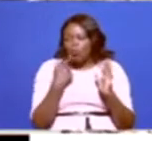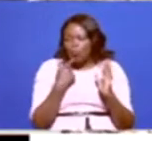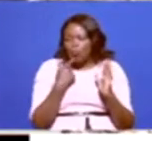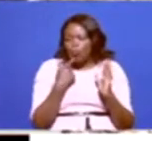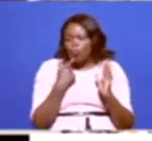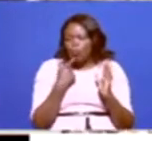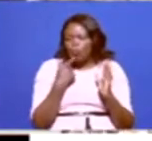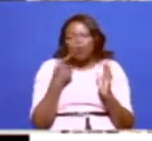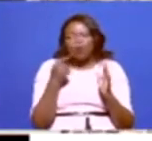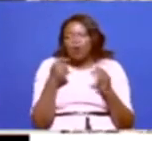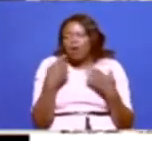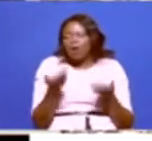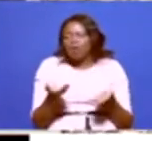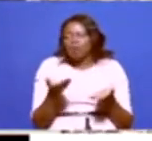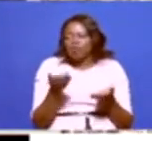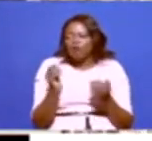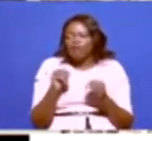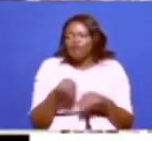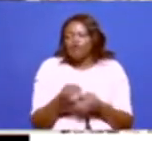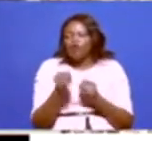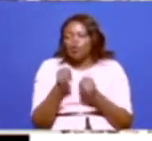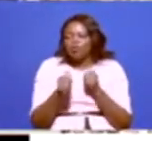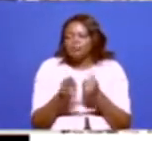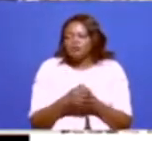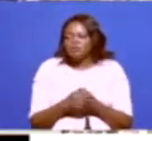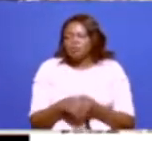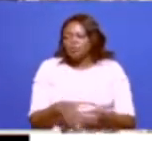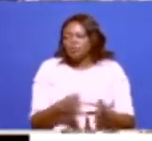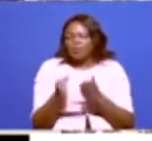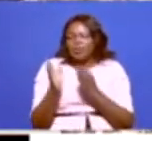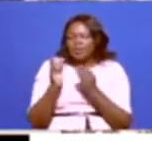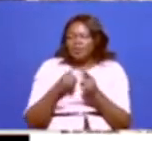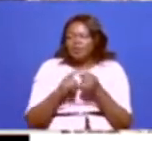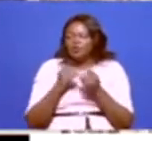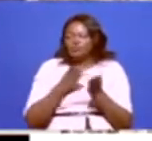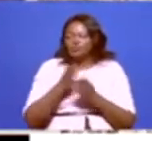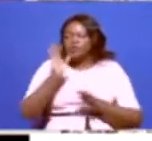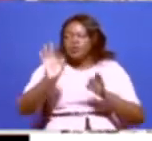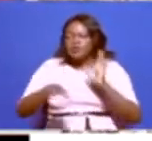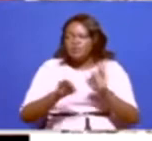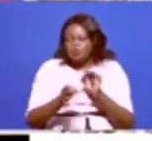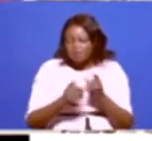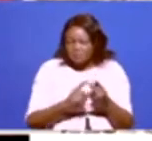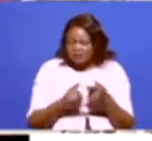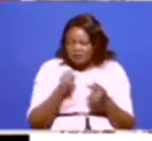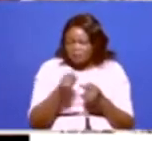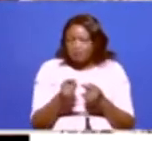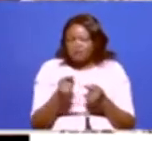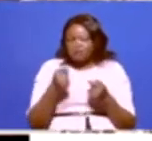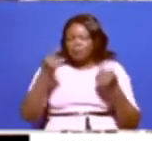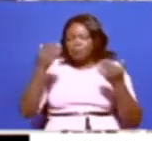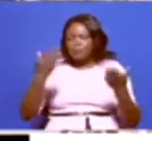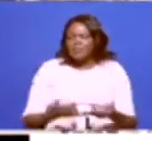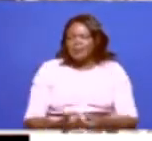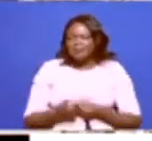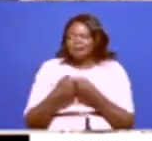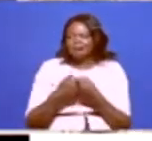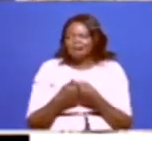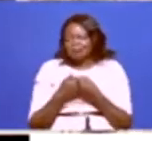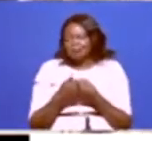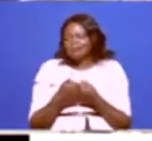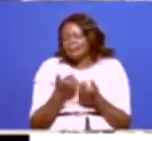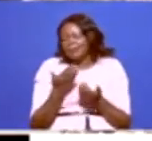njia gani inafanywa. Kupitia kwa hii nomination nadhani ndio hii inaleta matatizo pengine